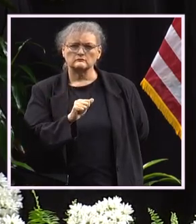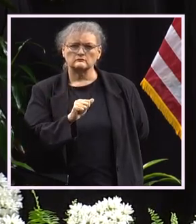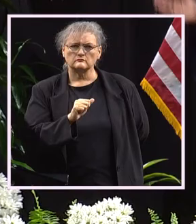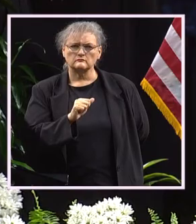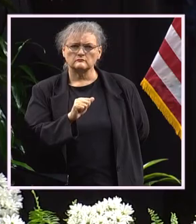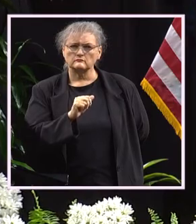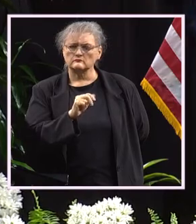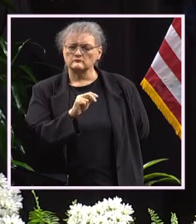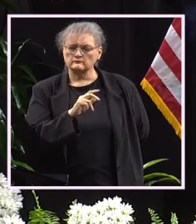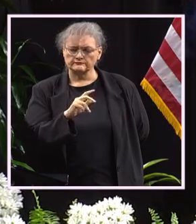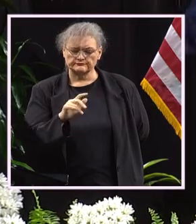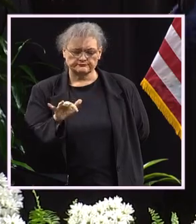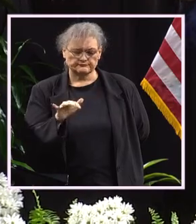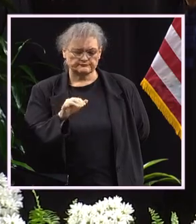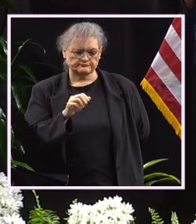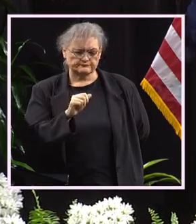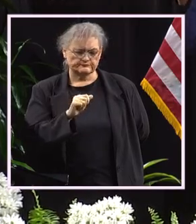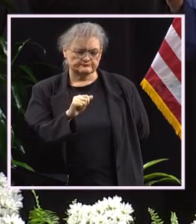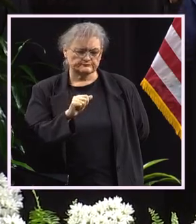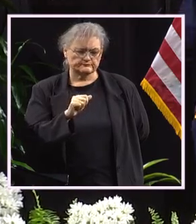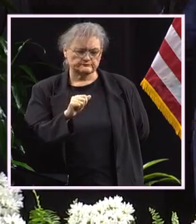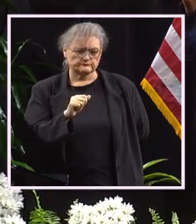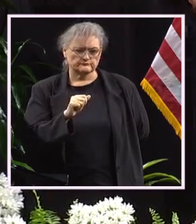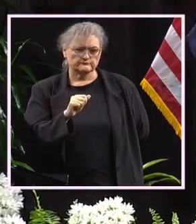Ikram Ahmad, magna cum laude.